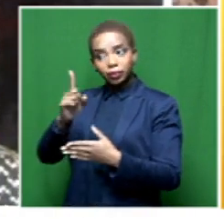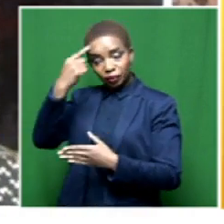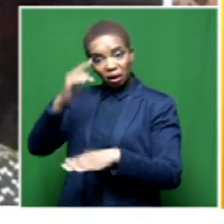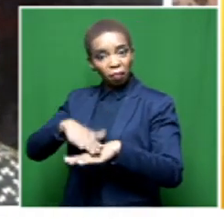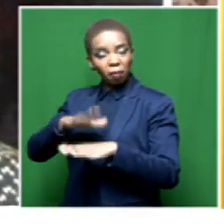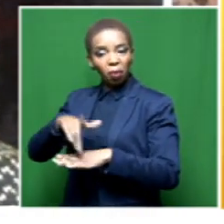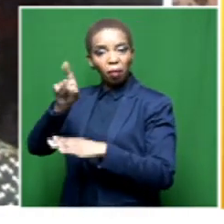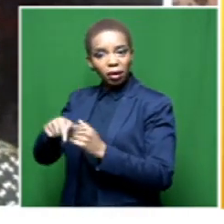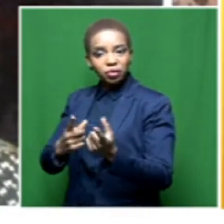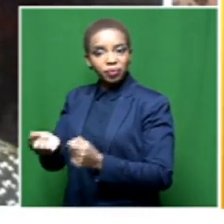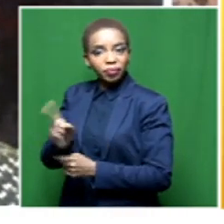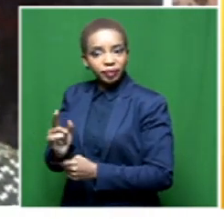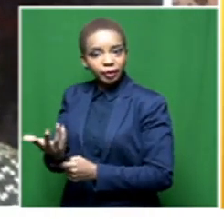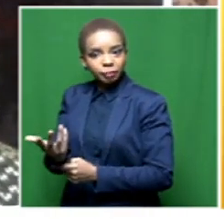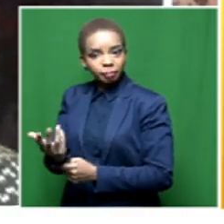to do?